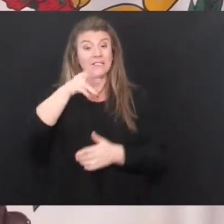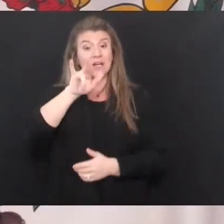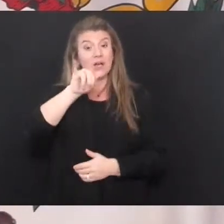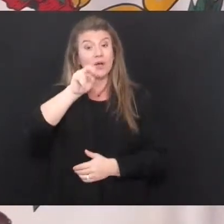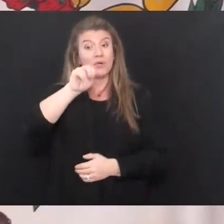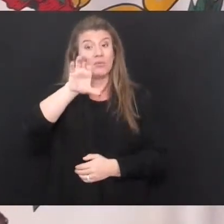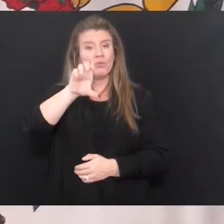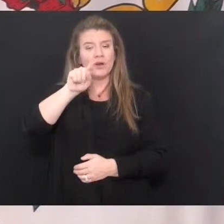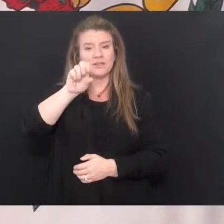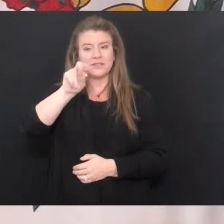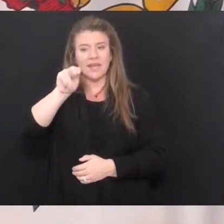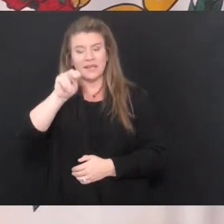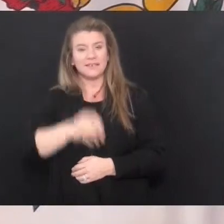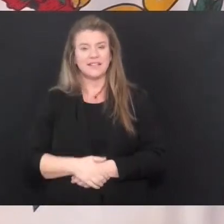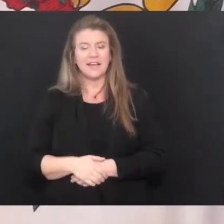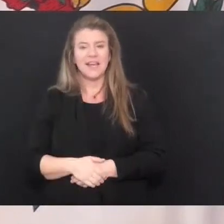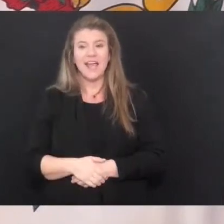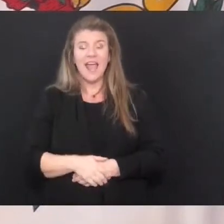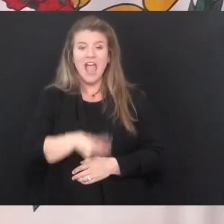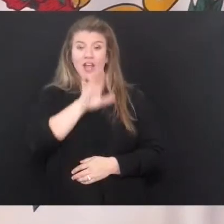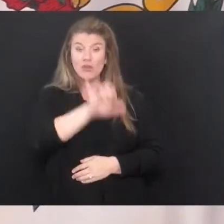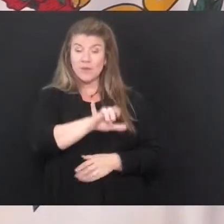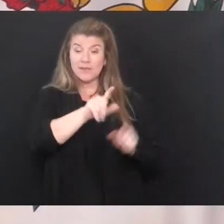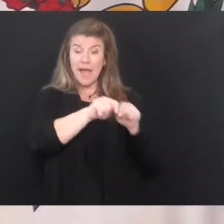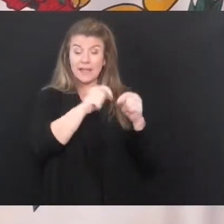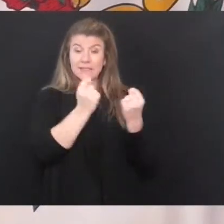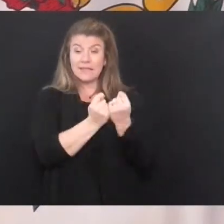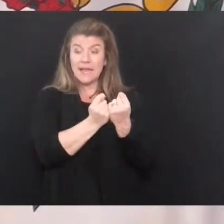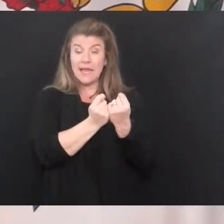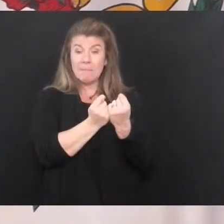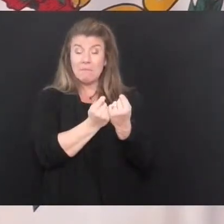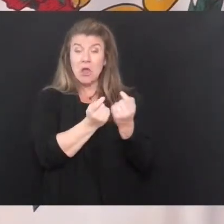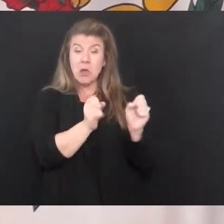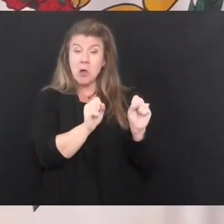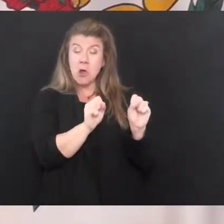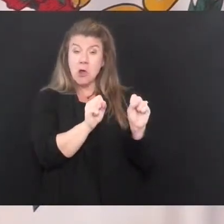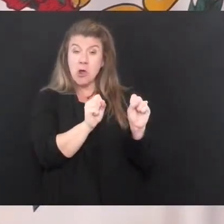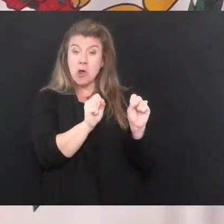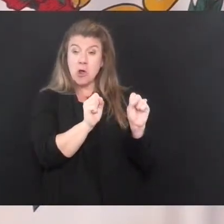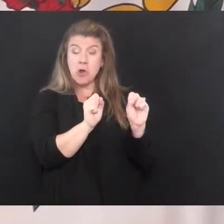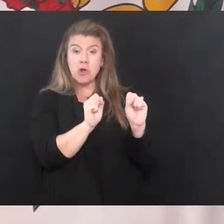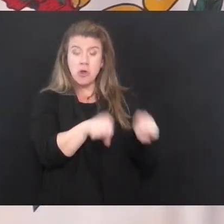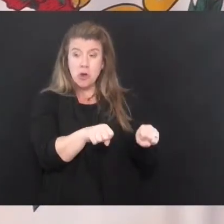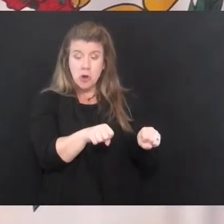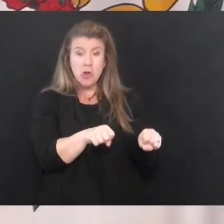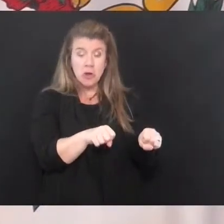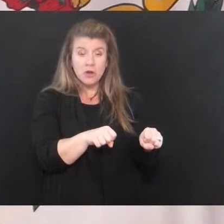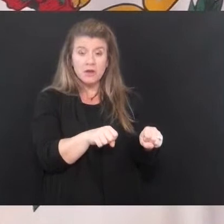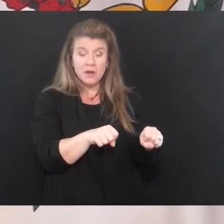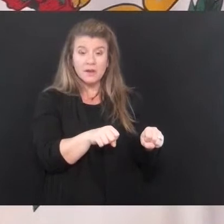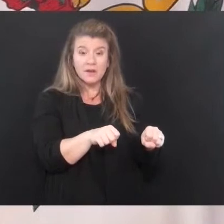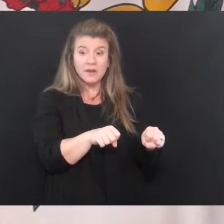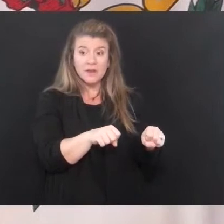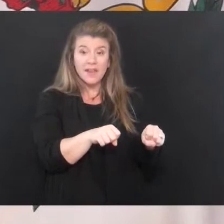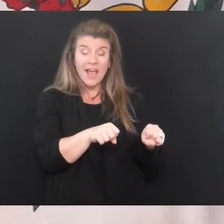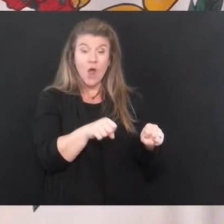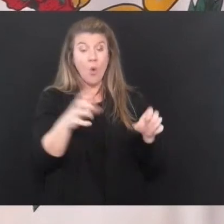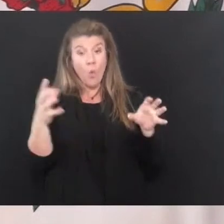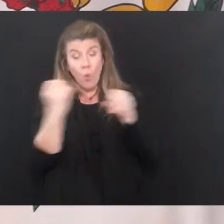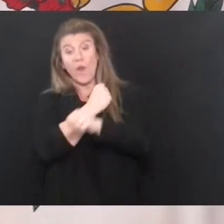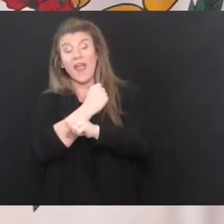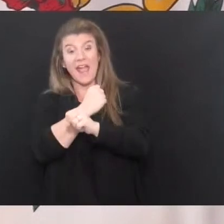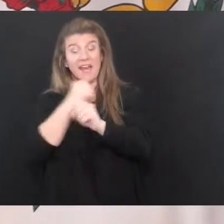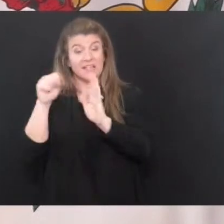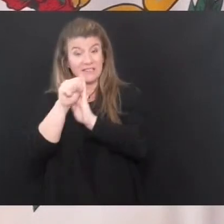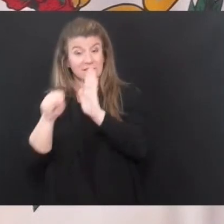we surely don't have a team that is probably capable of moving on and, becoming a state